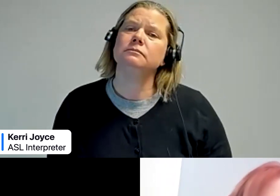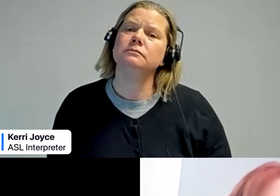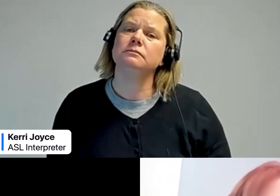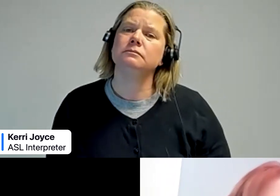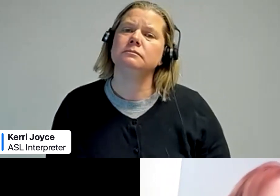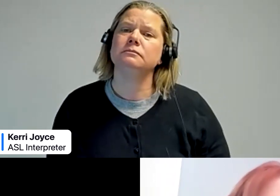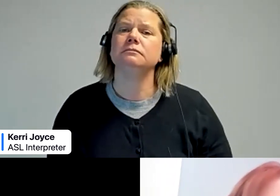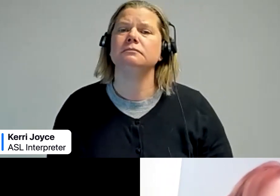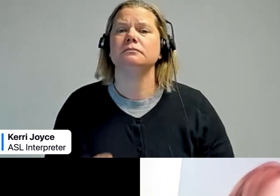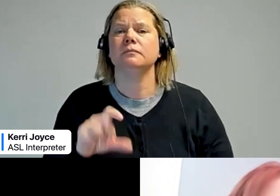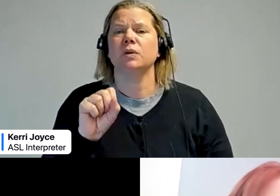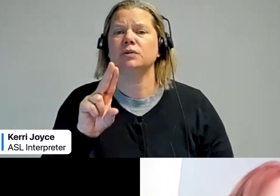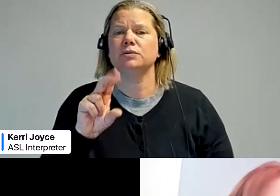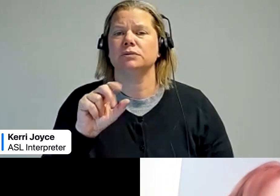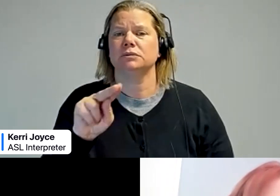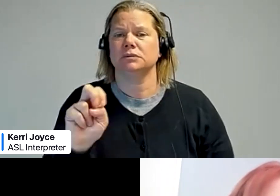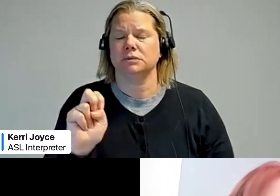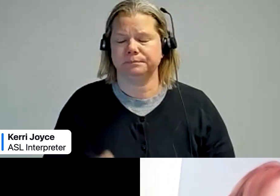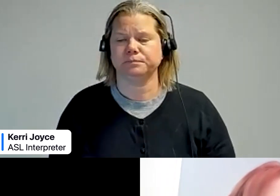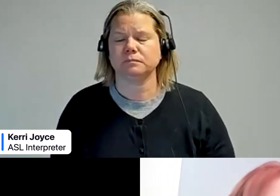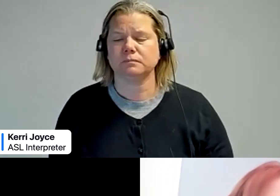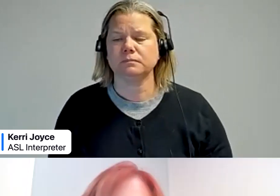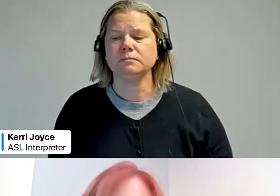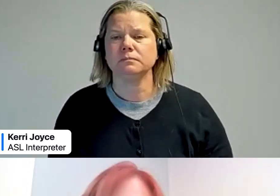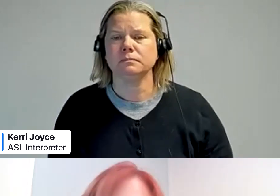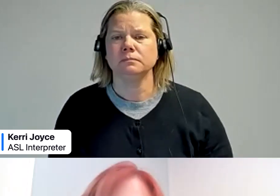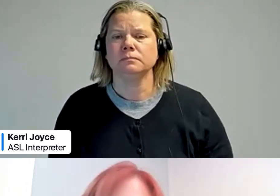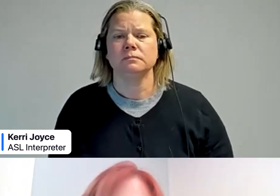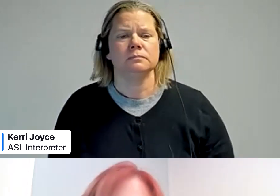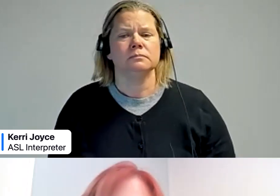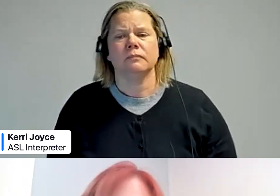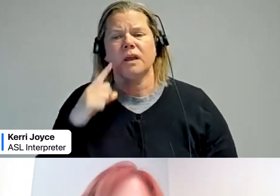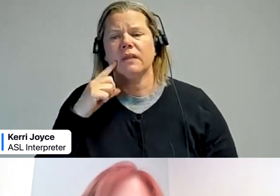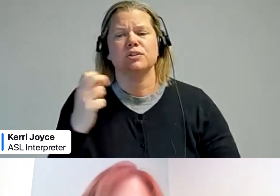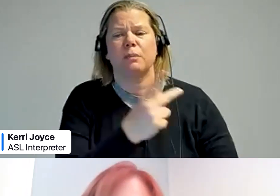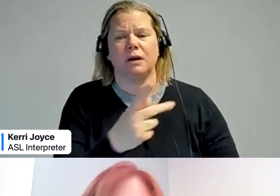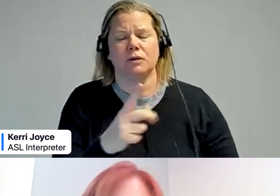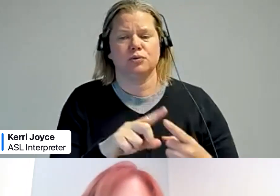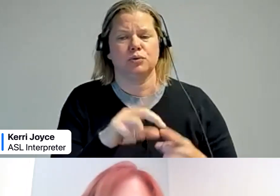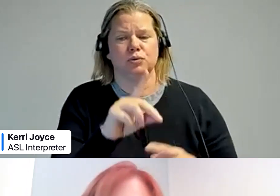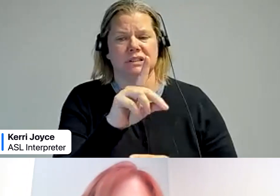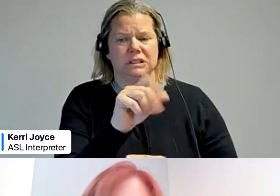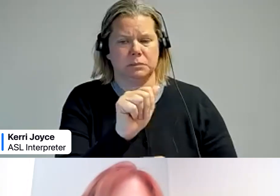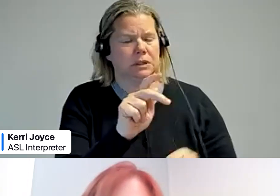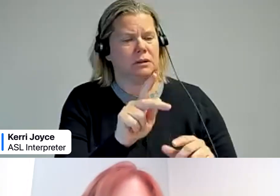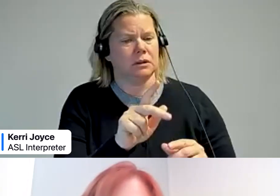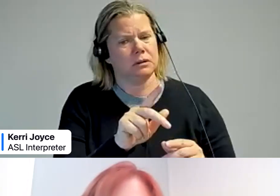that principle of disability discrimination is treating people with